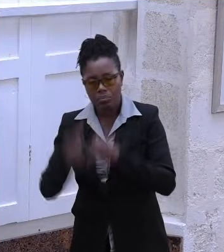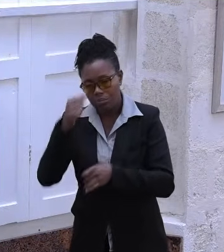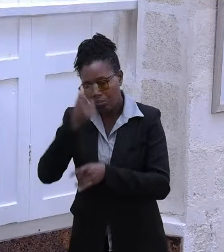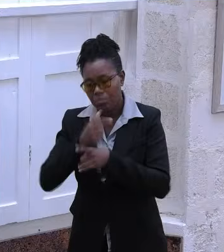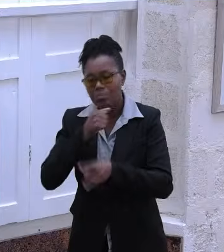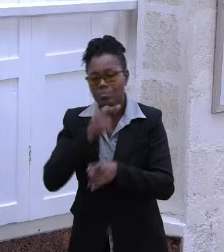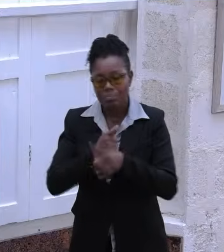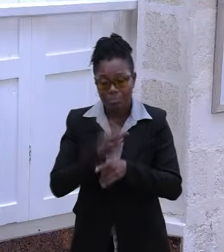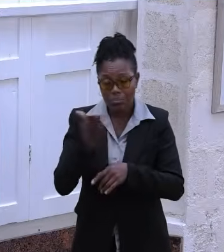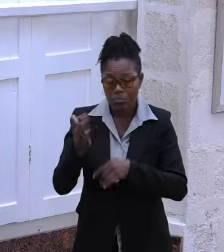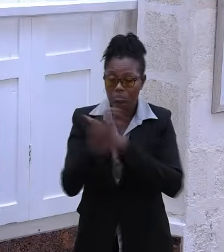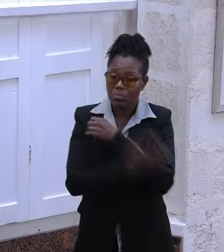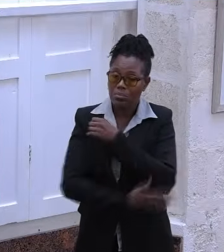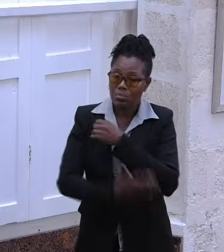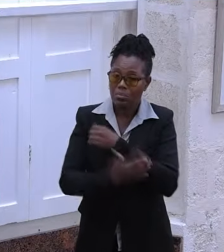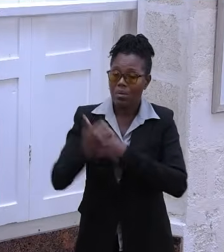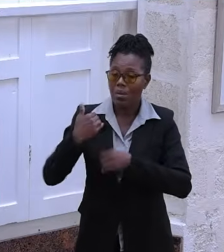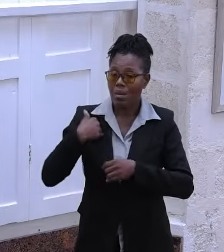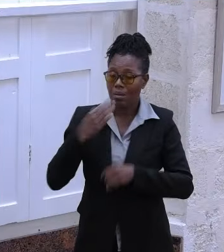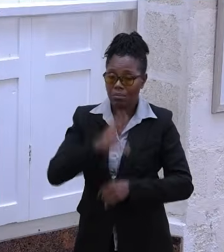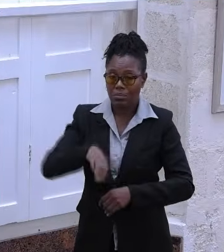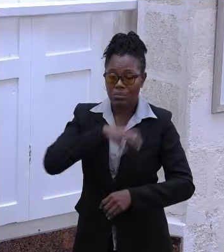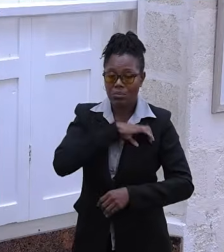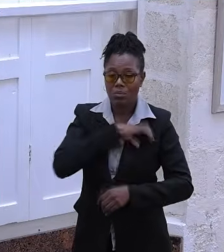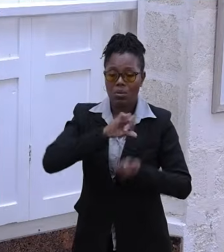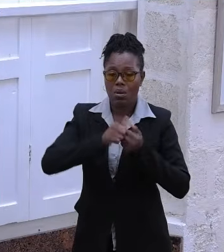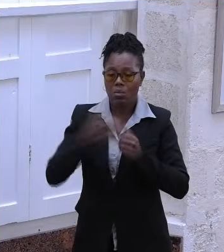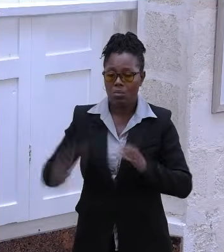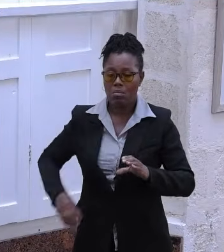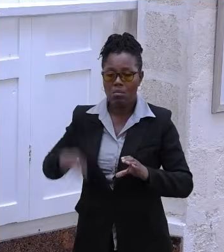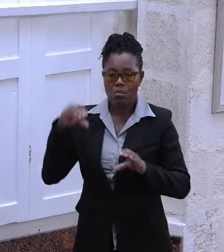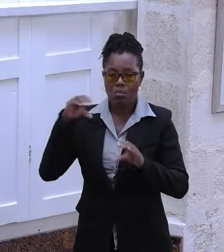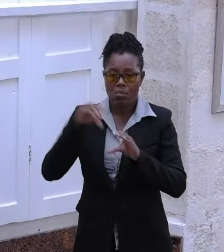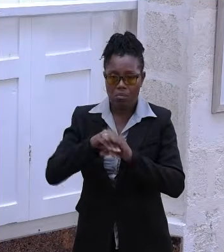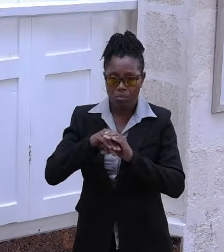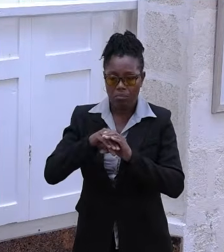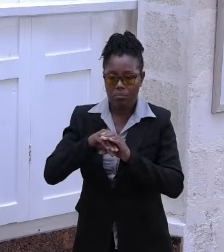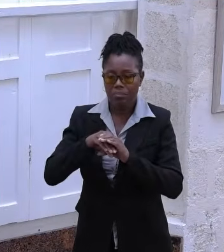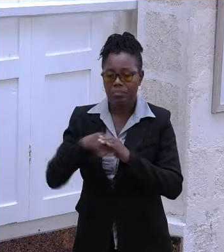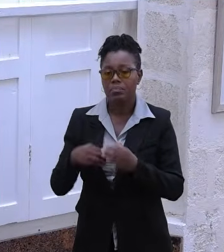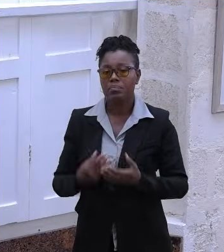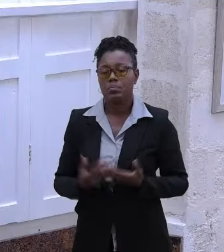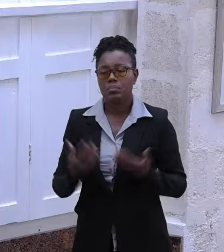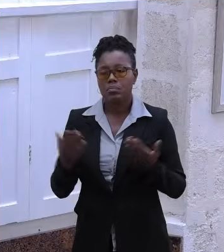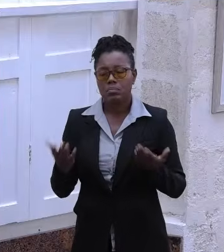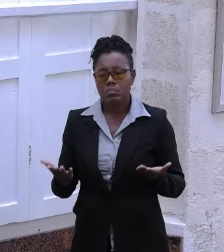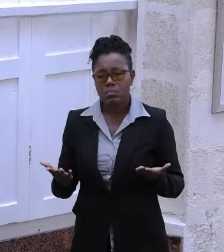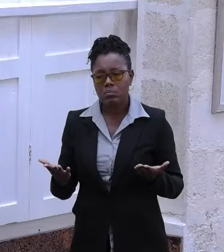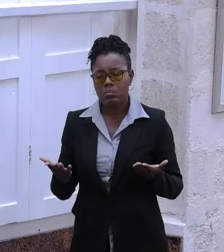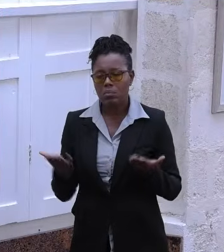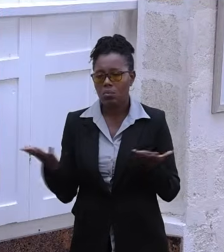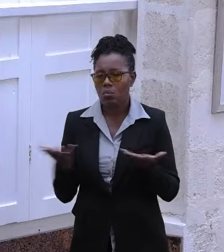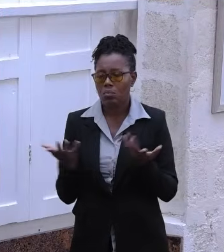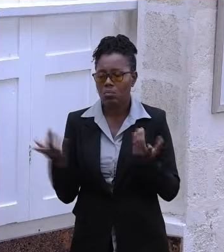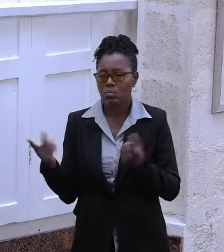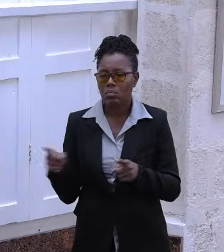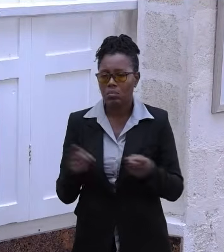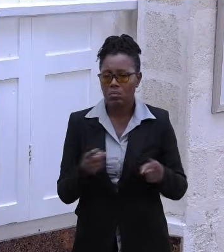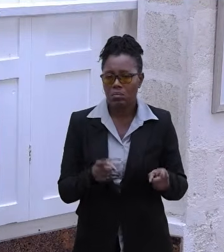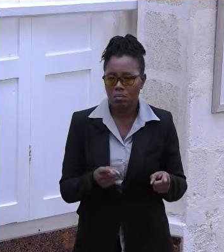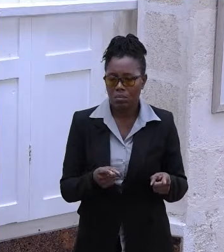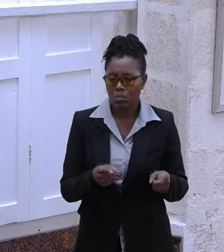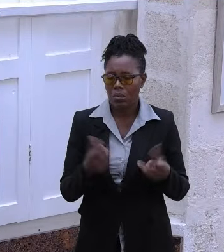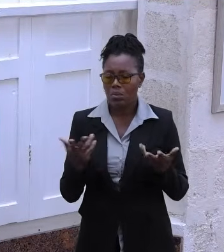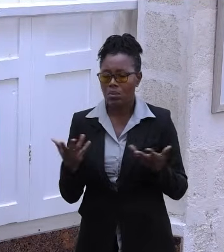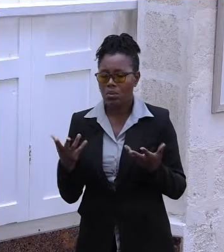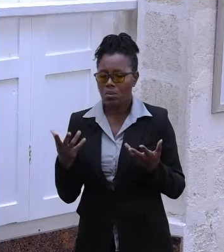those countries have citizenship by investment rules. So what is actually happening when you put all 3